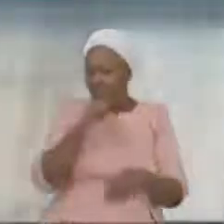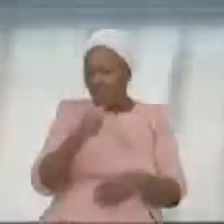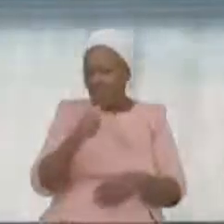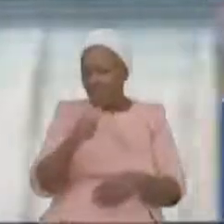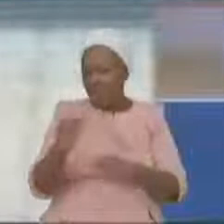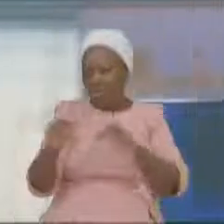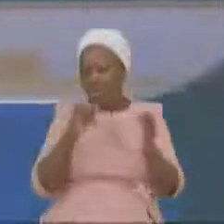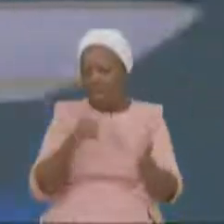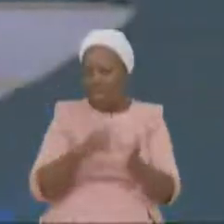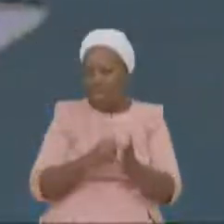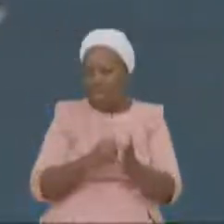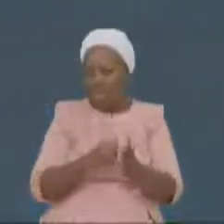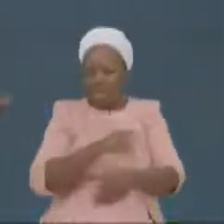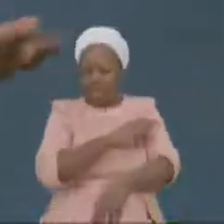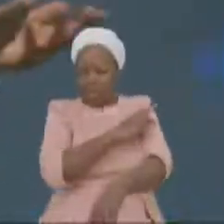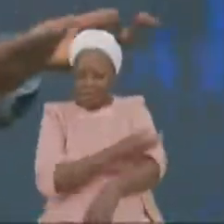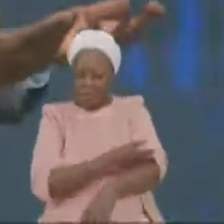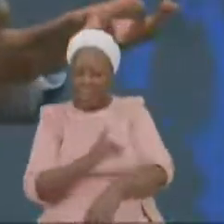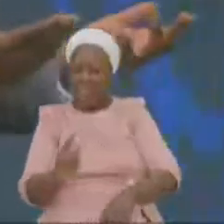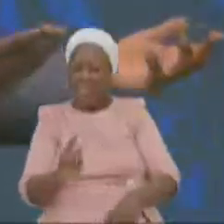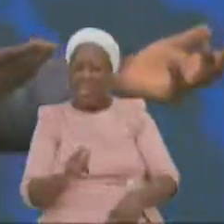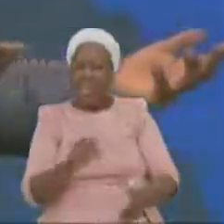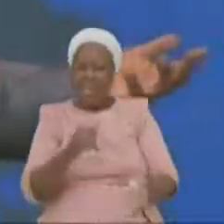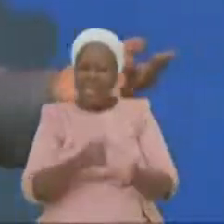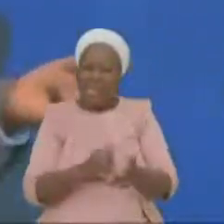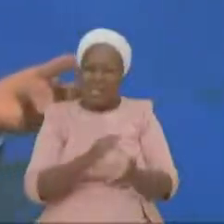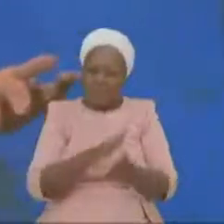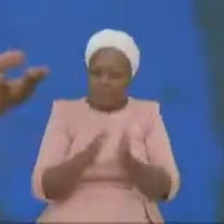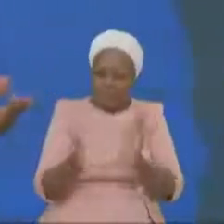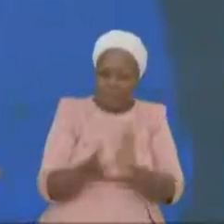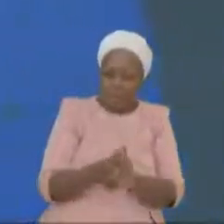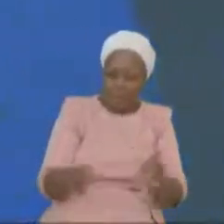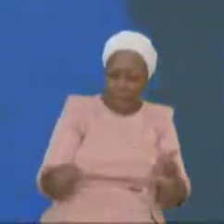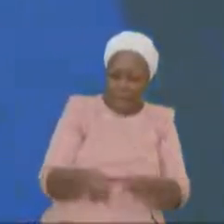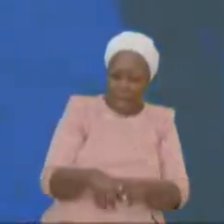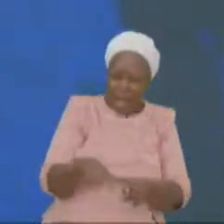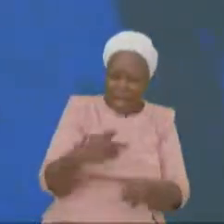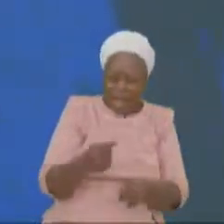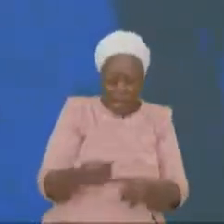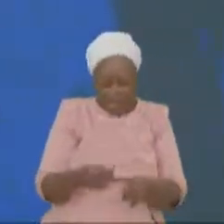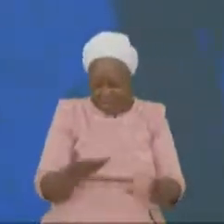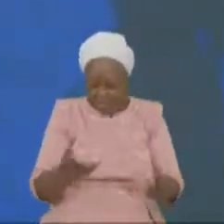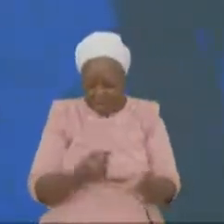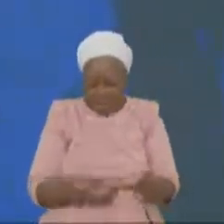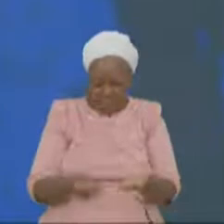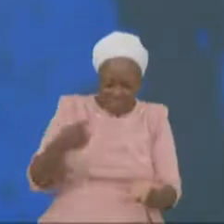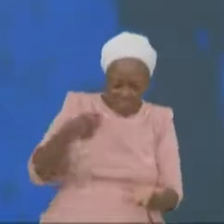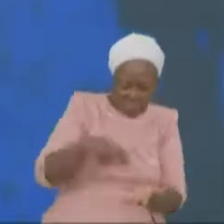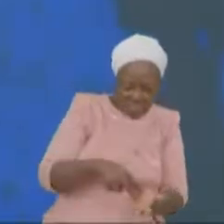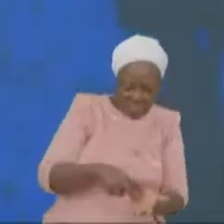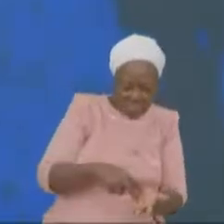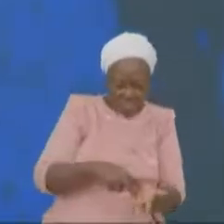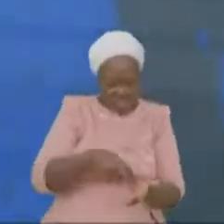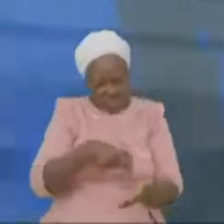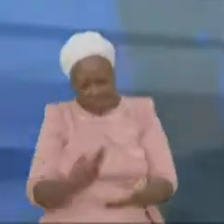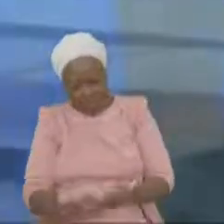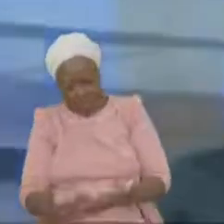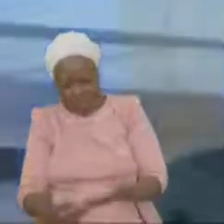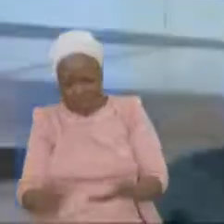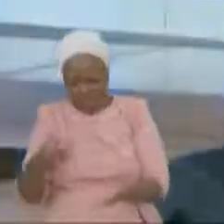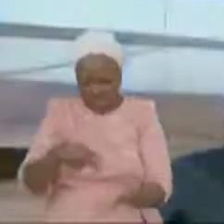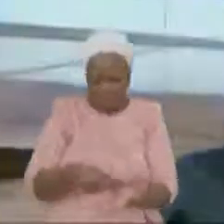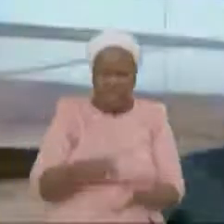do it mightily. It may come like you are rising, you are falling. Go on doing it, it